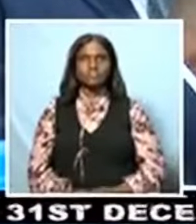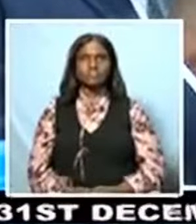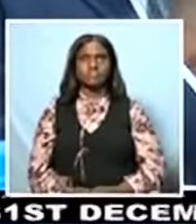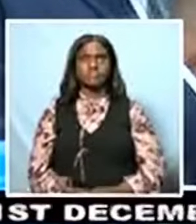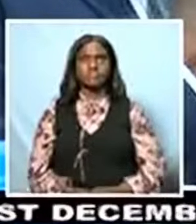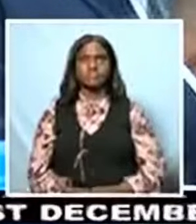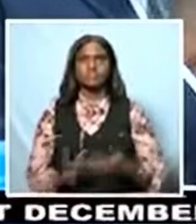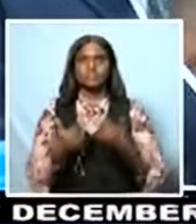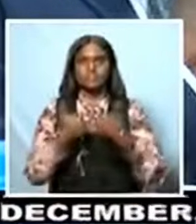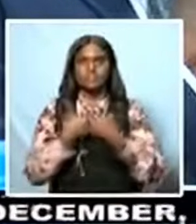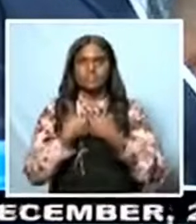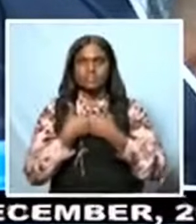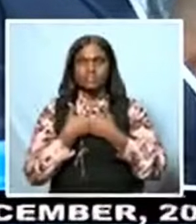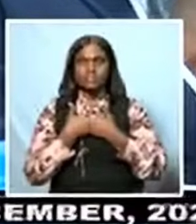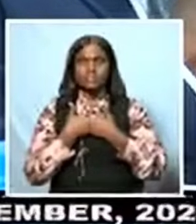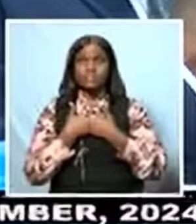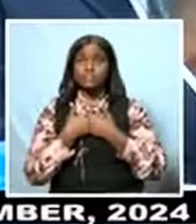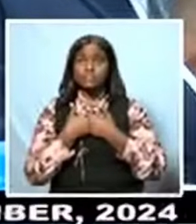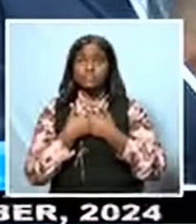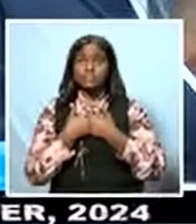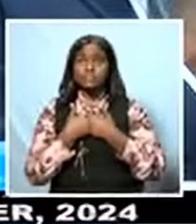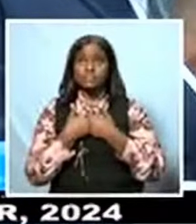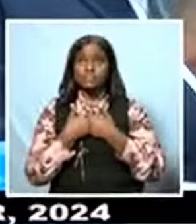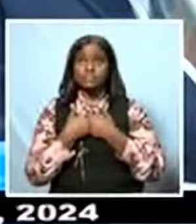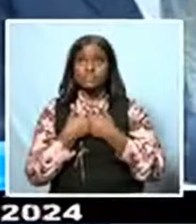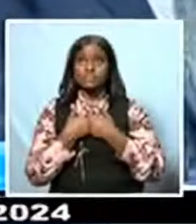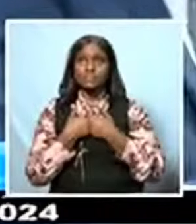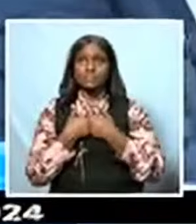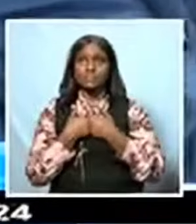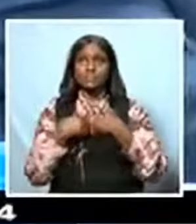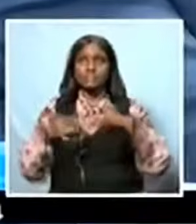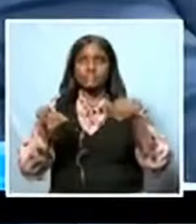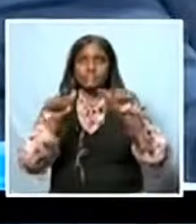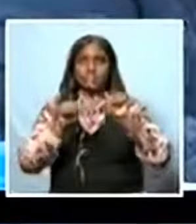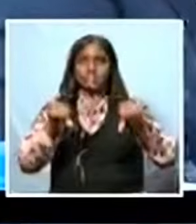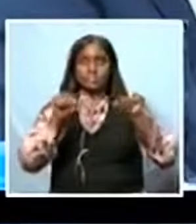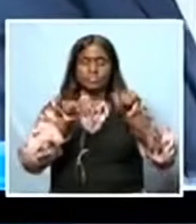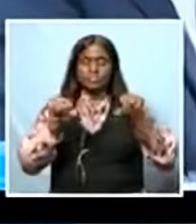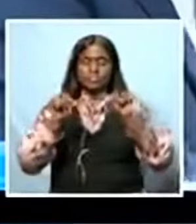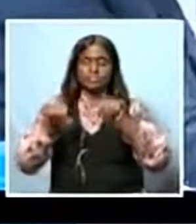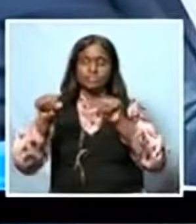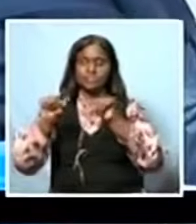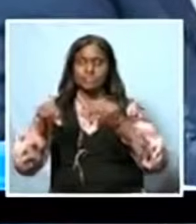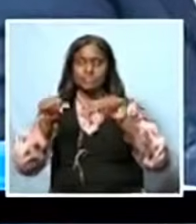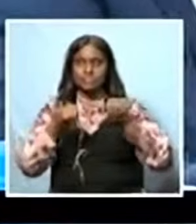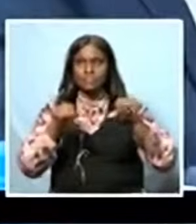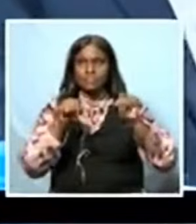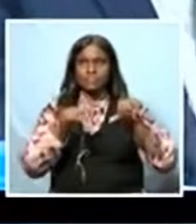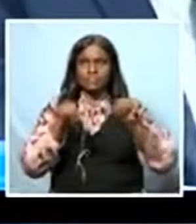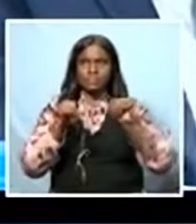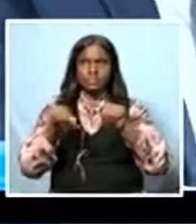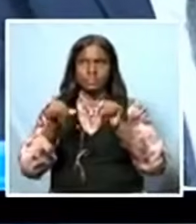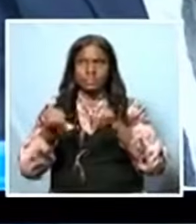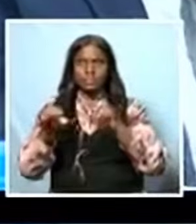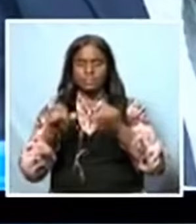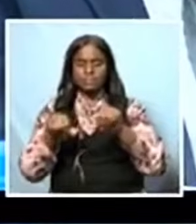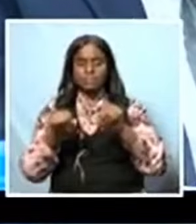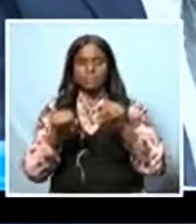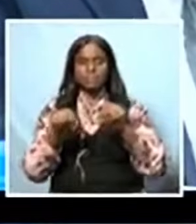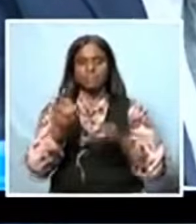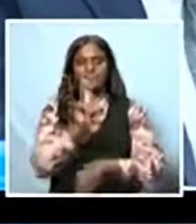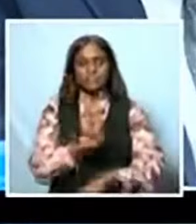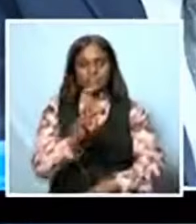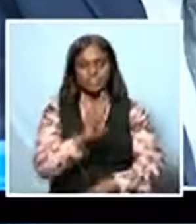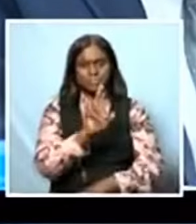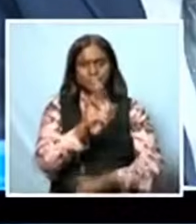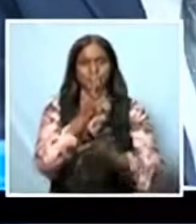acknowledged to not have spent that money at the time of the audit, and they are saying they have now spent that